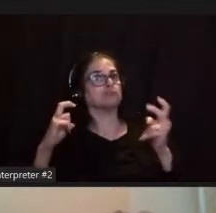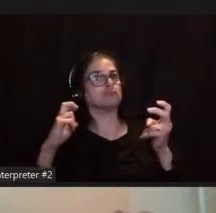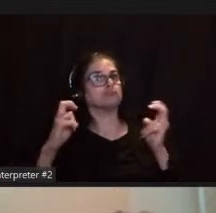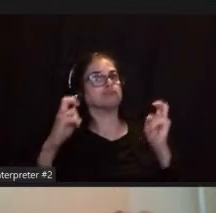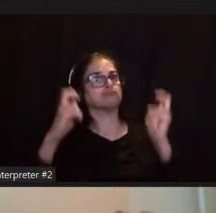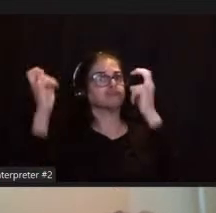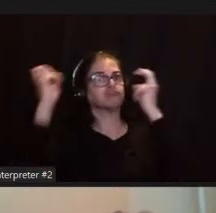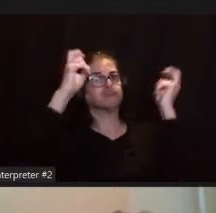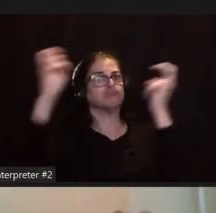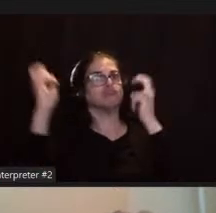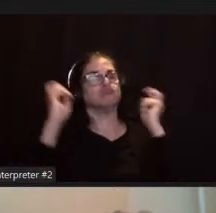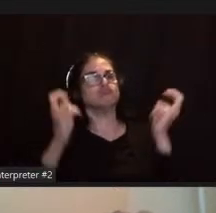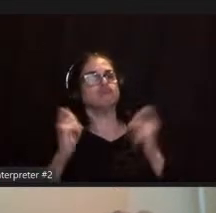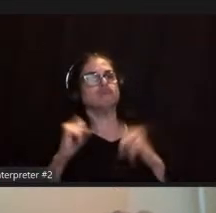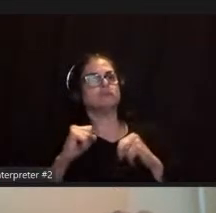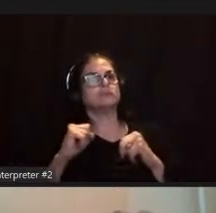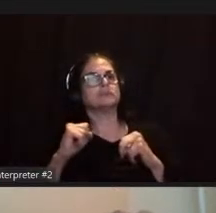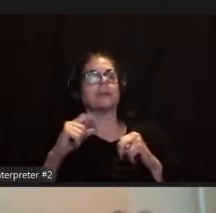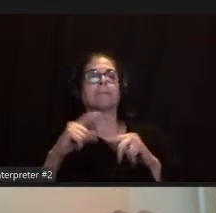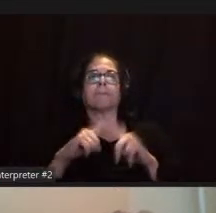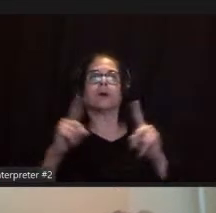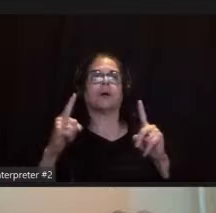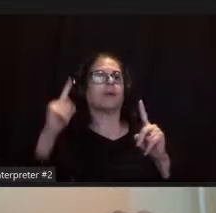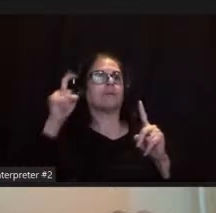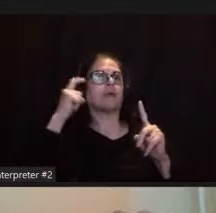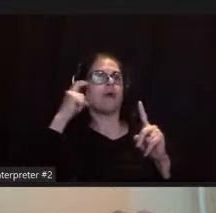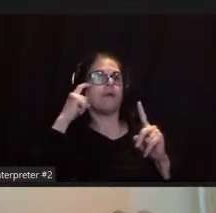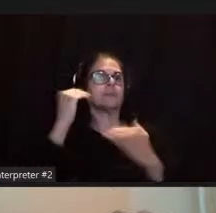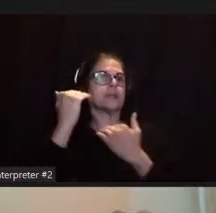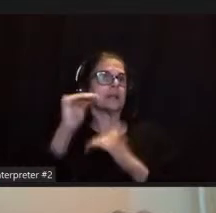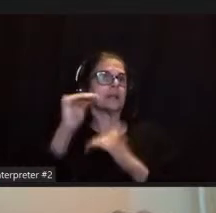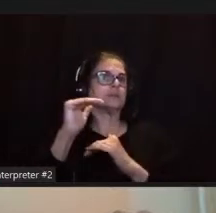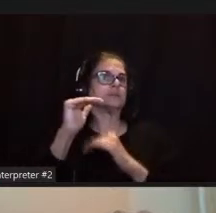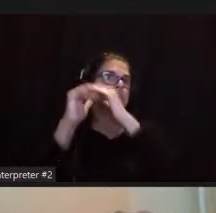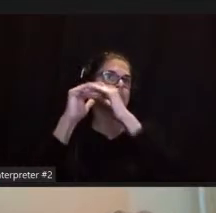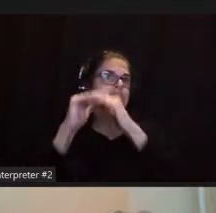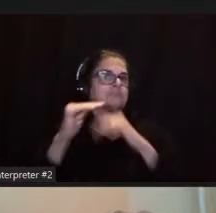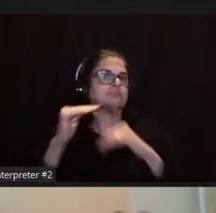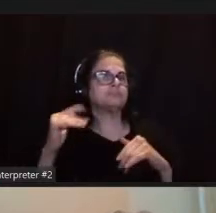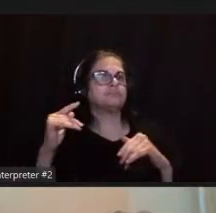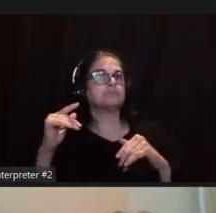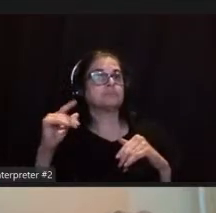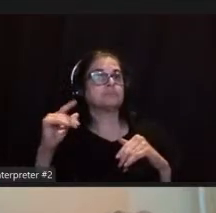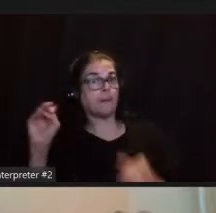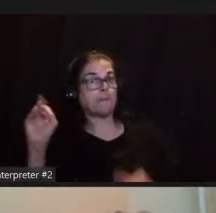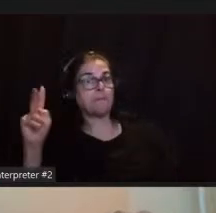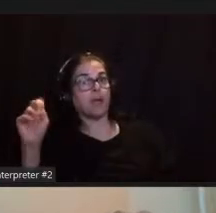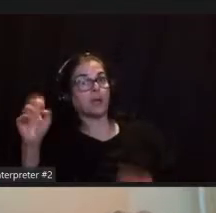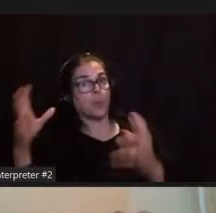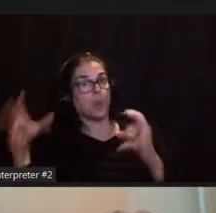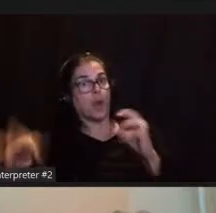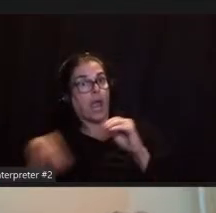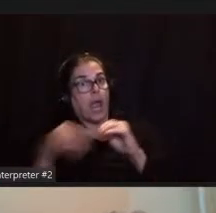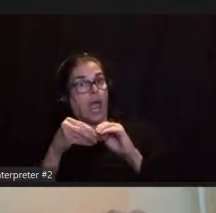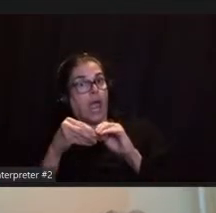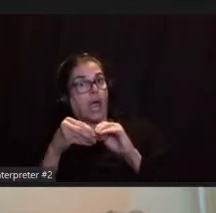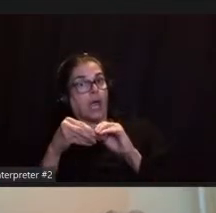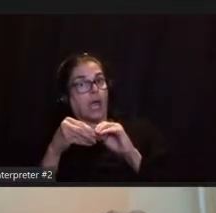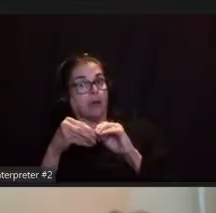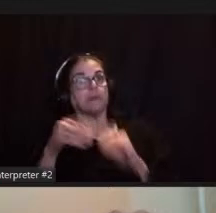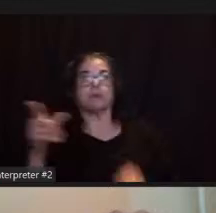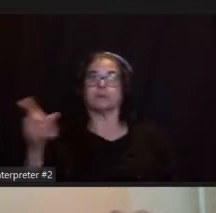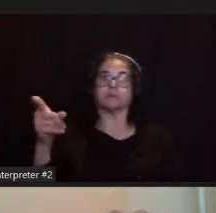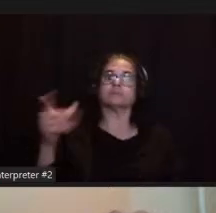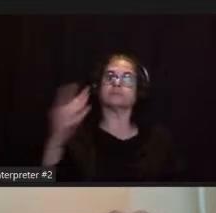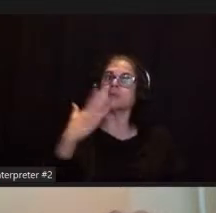even based on these capacity limits that we have in place. Mike, I don't know if there's anything else you want to add to what I just said. That's